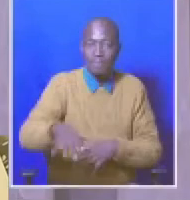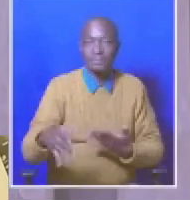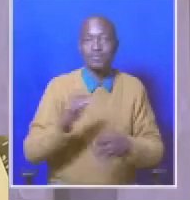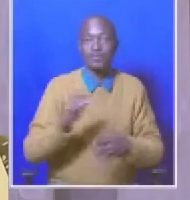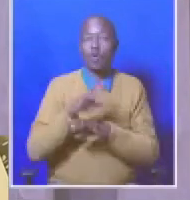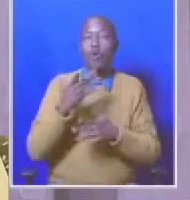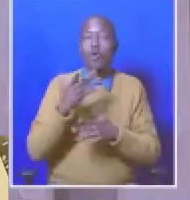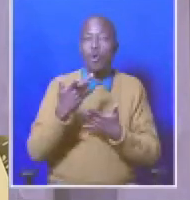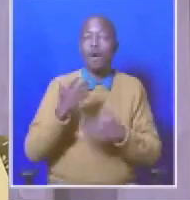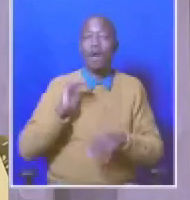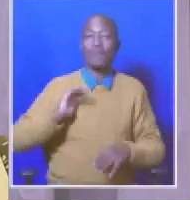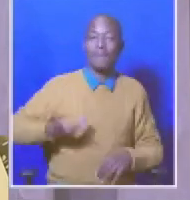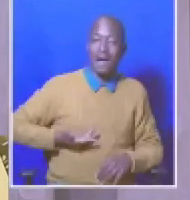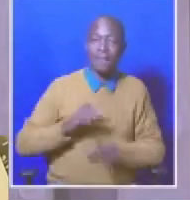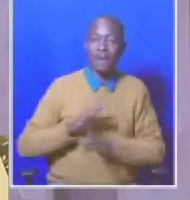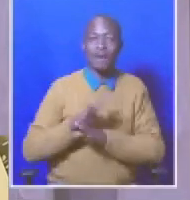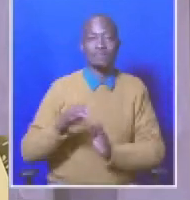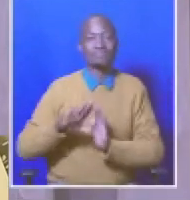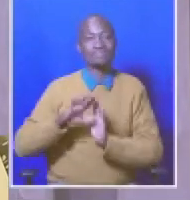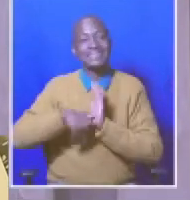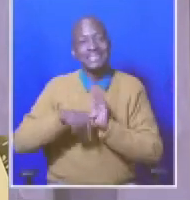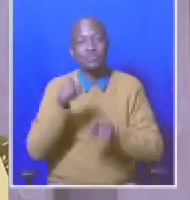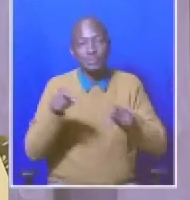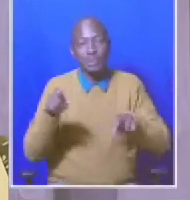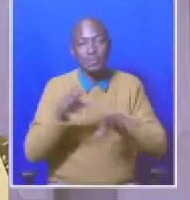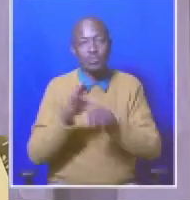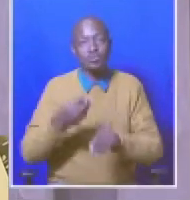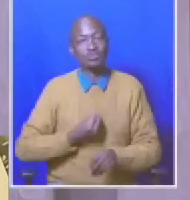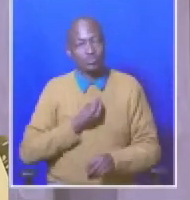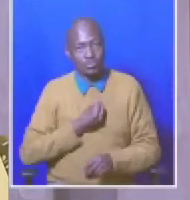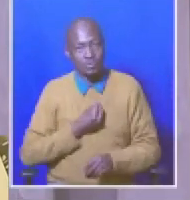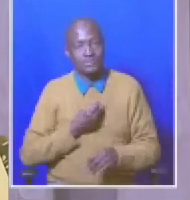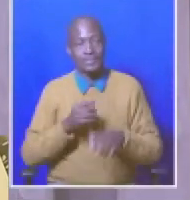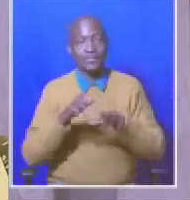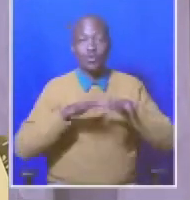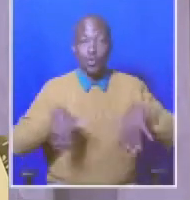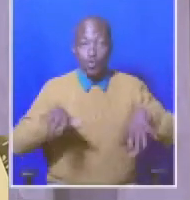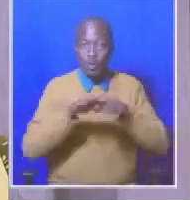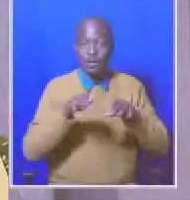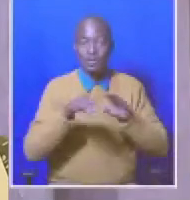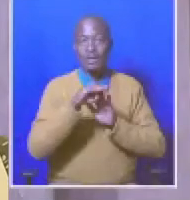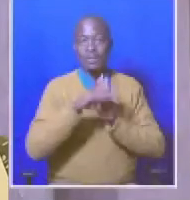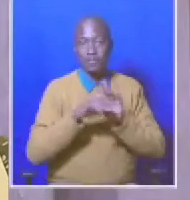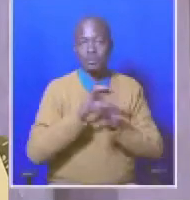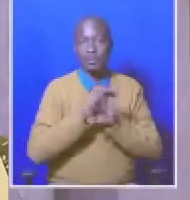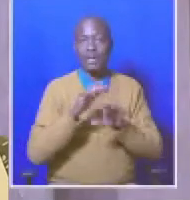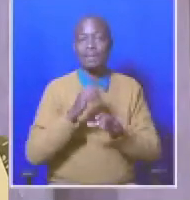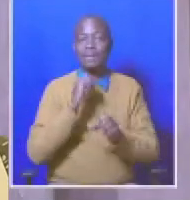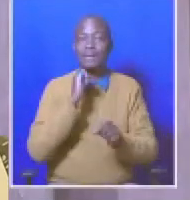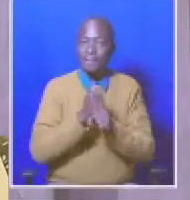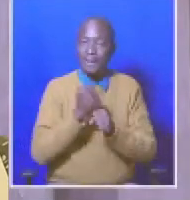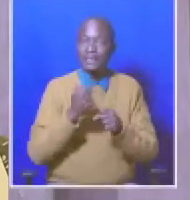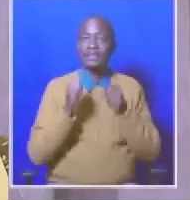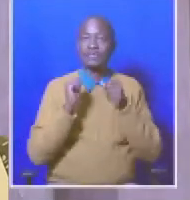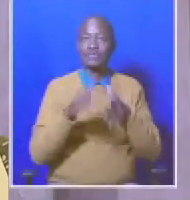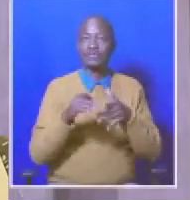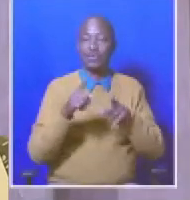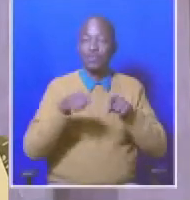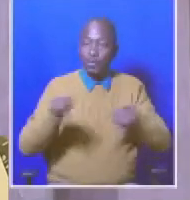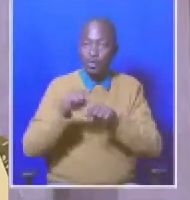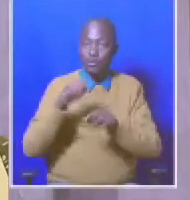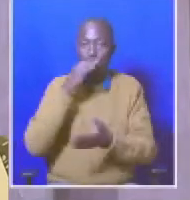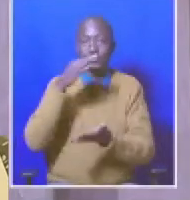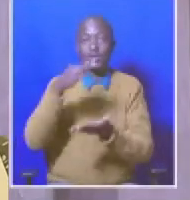abantu abakhubazekile, intsha, la ma-program la enzele bona mabaze